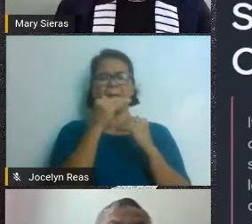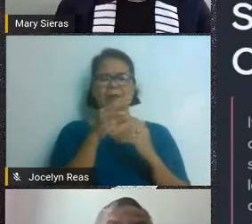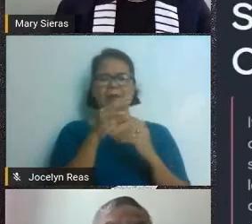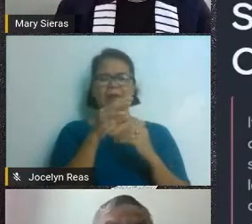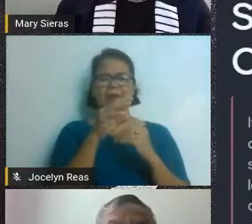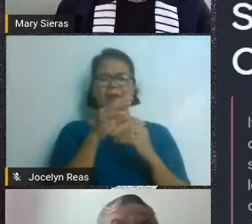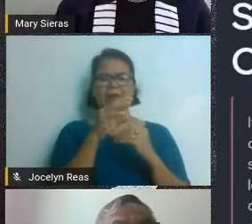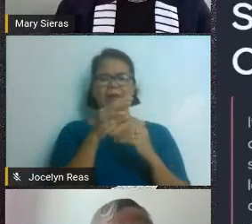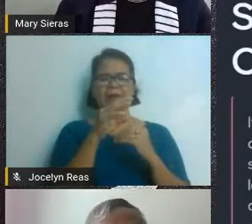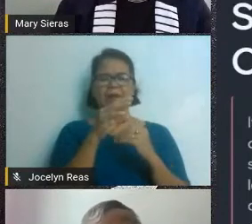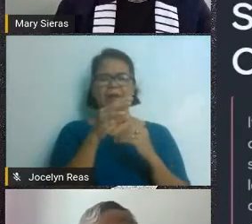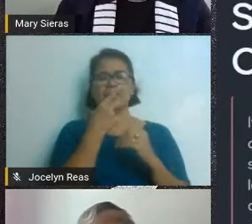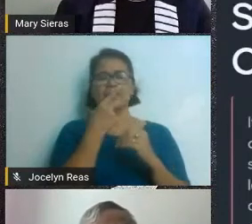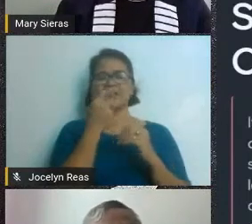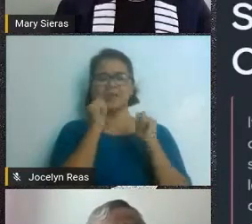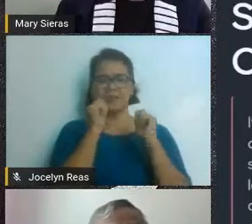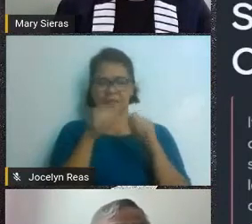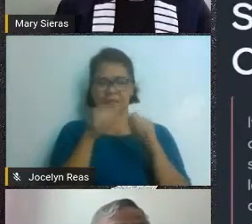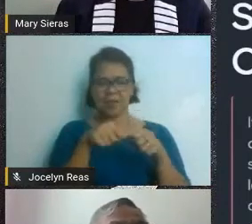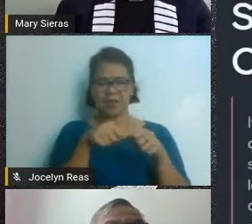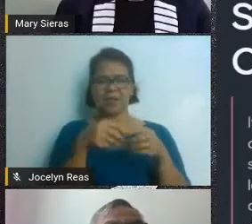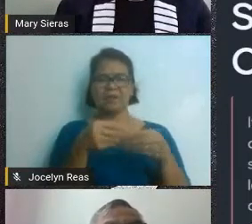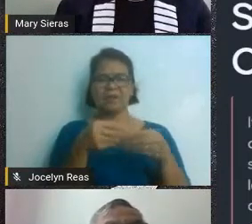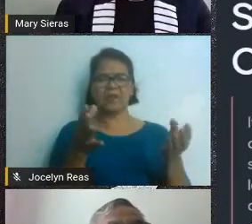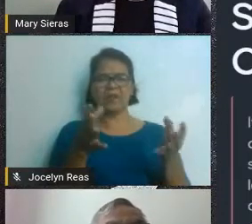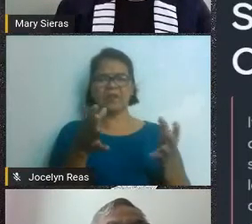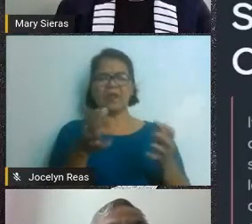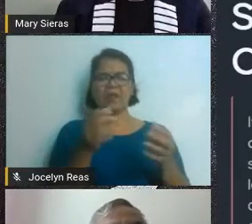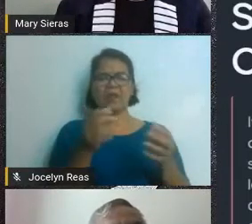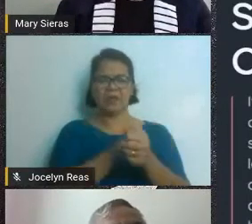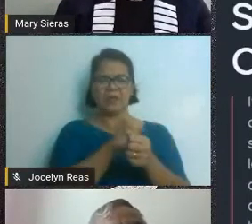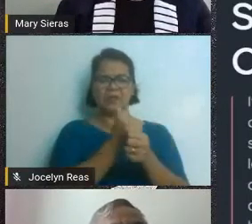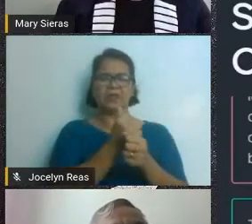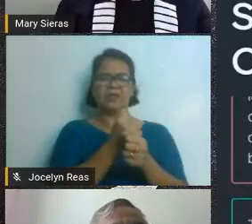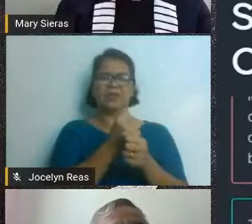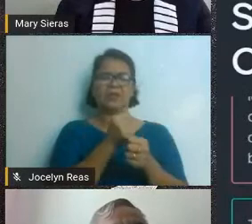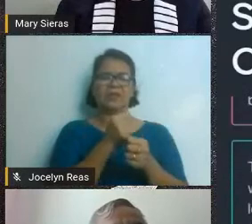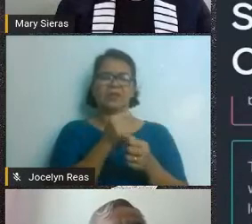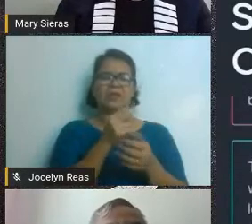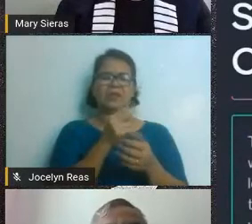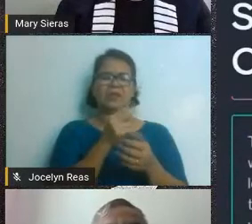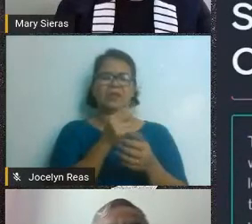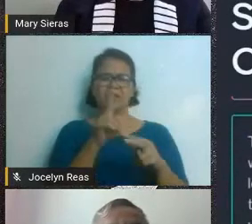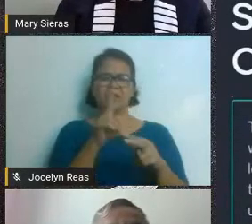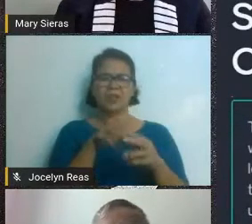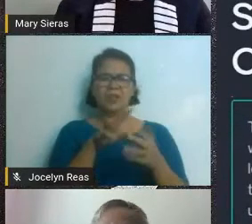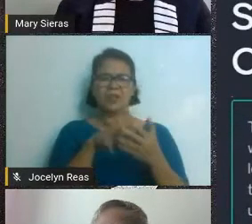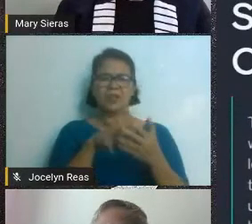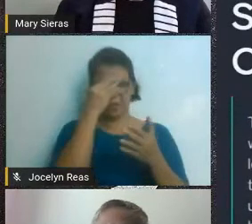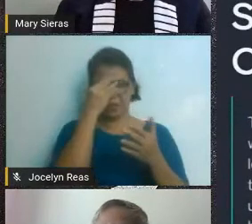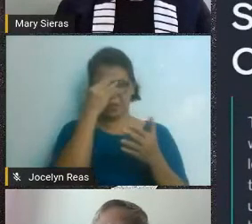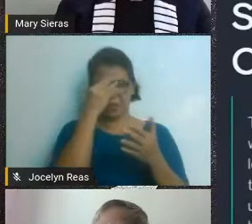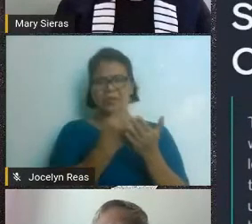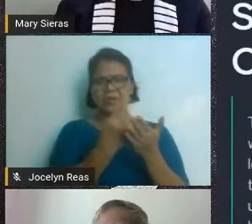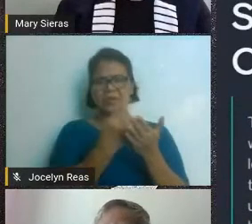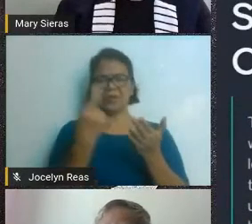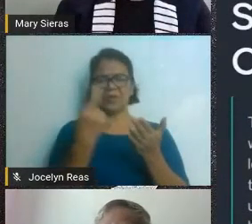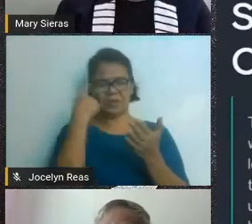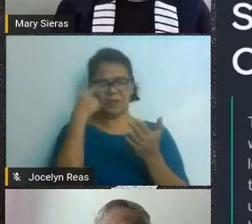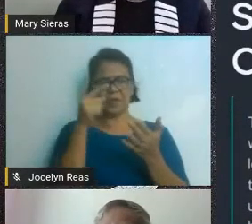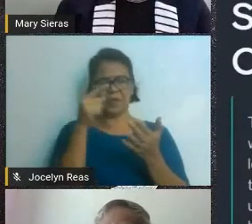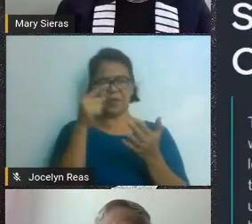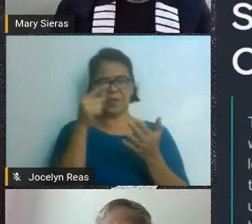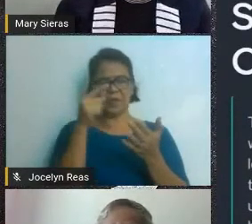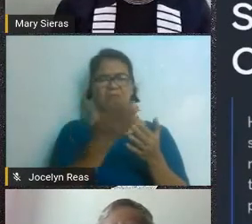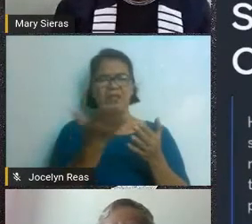also authority to add additional learning resources kung gusto nilang mas maraming nalalaman yung mga anak